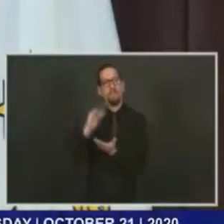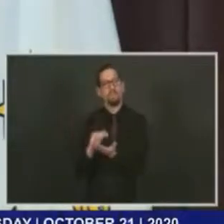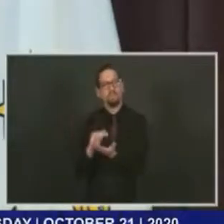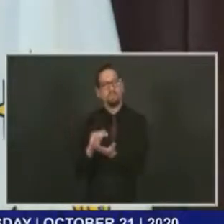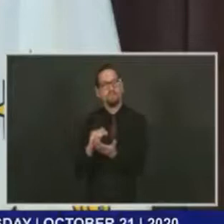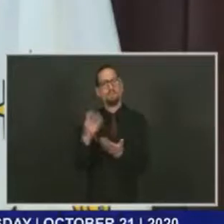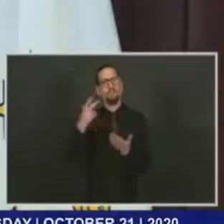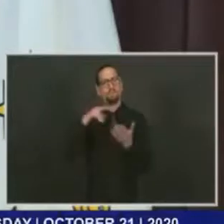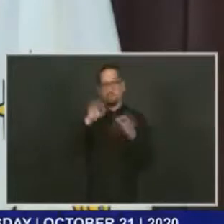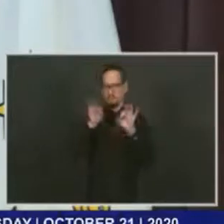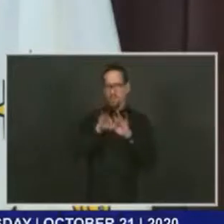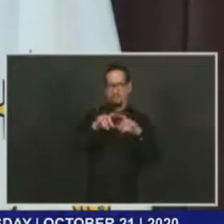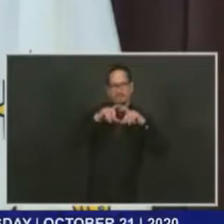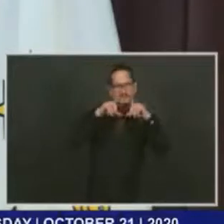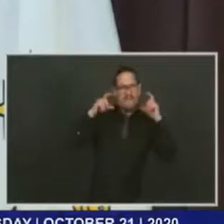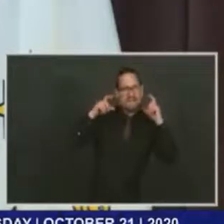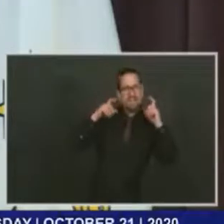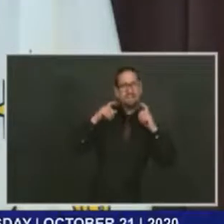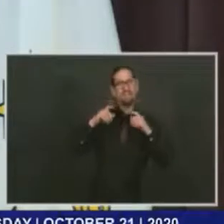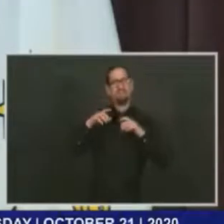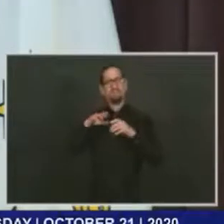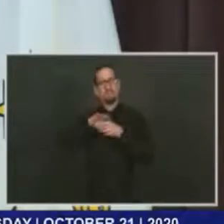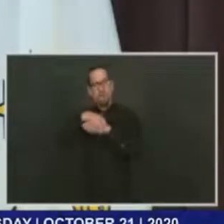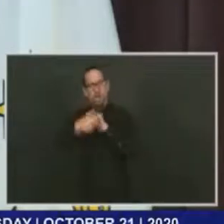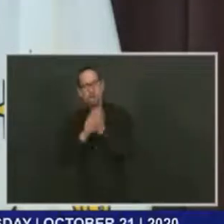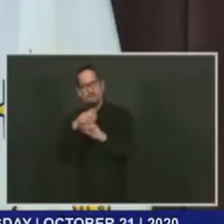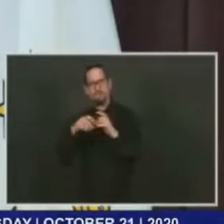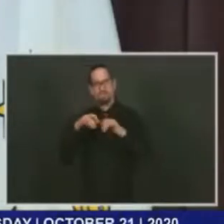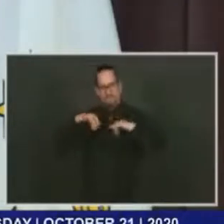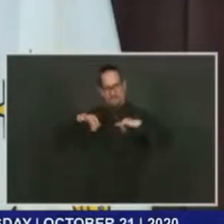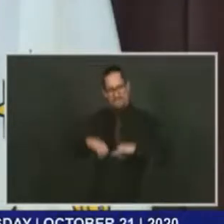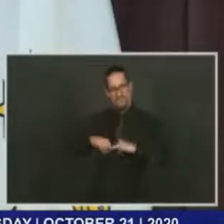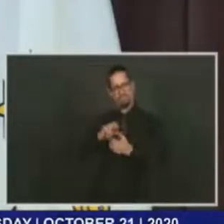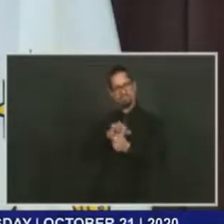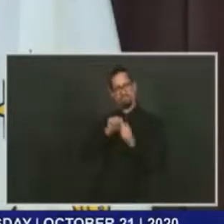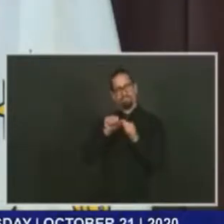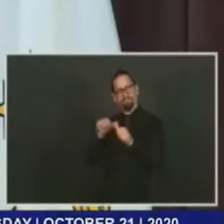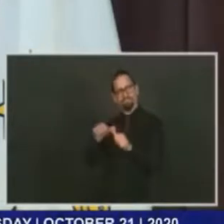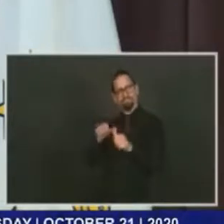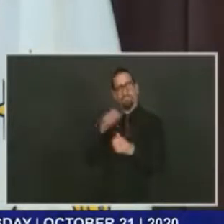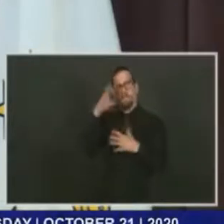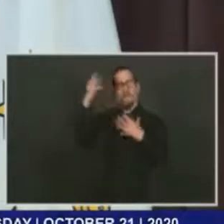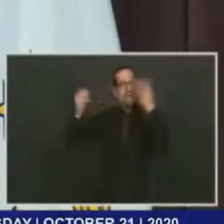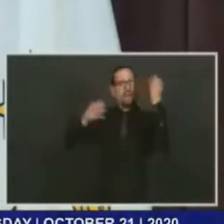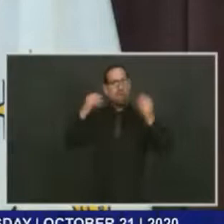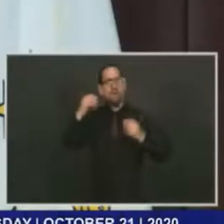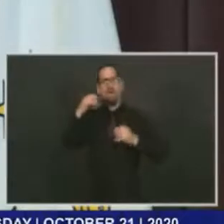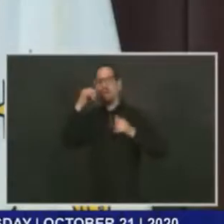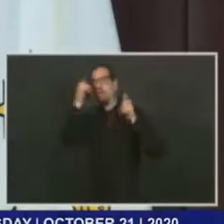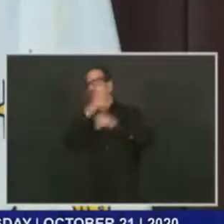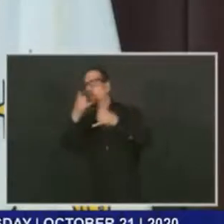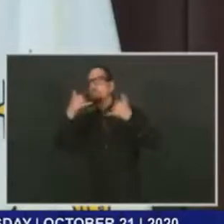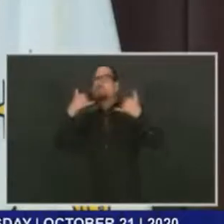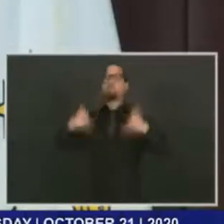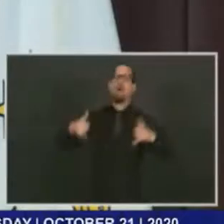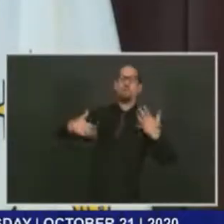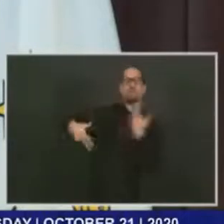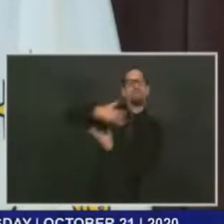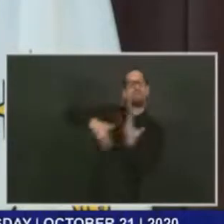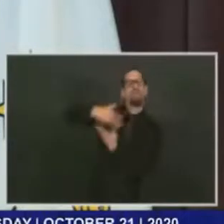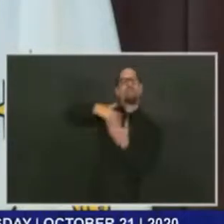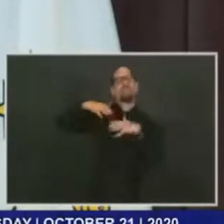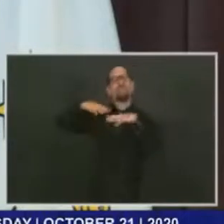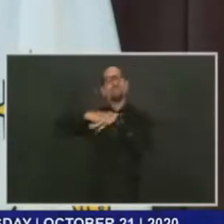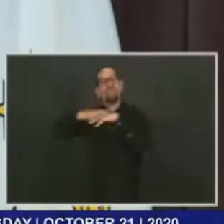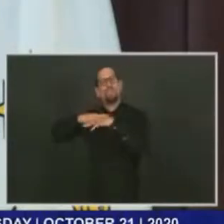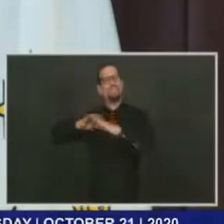gatherings, avoiding non-essential activities. Think about all the different places where you can do that, particularly before you're going to